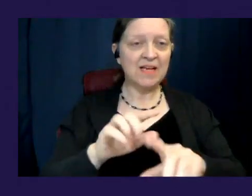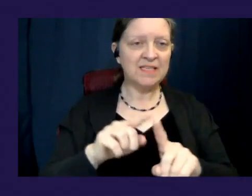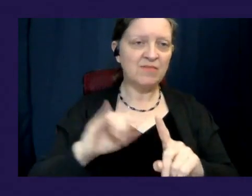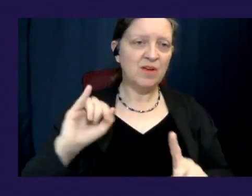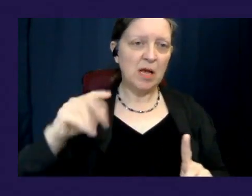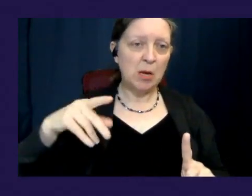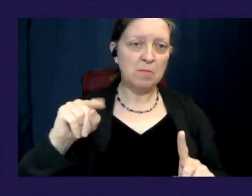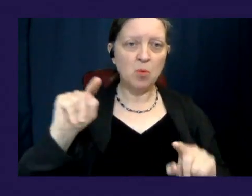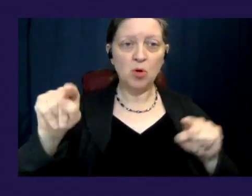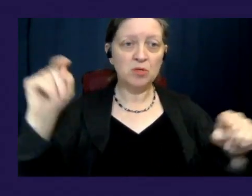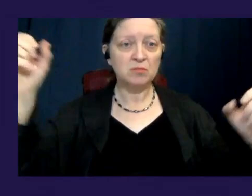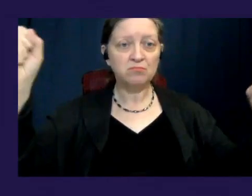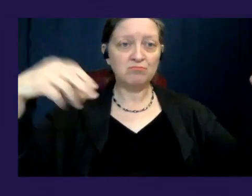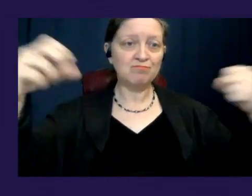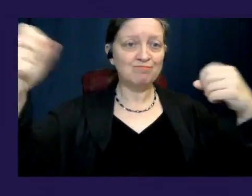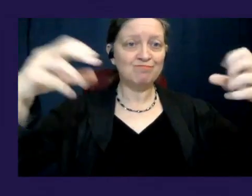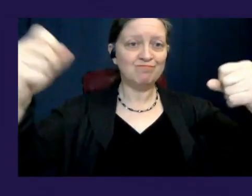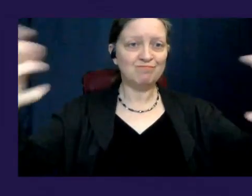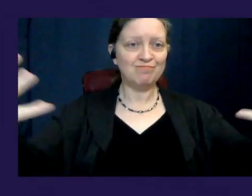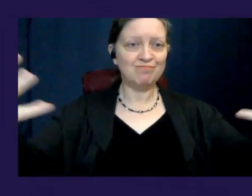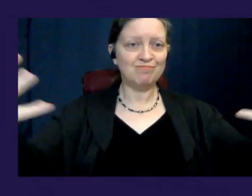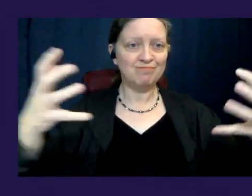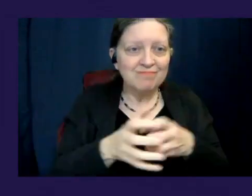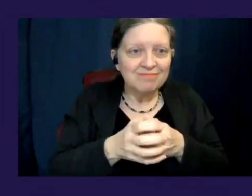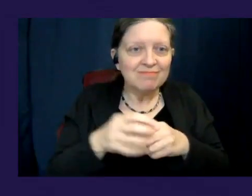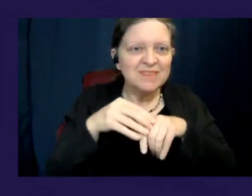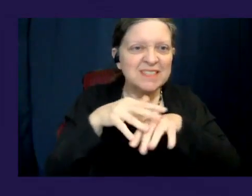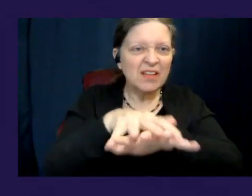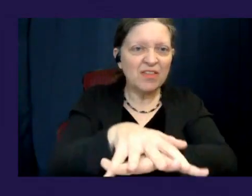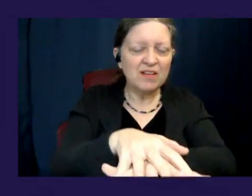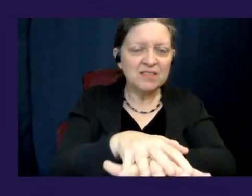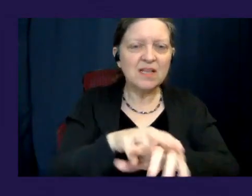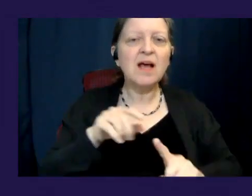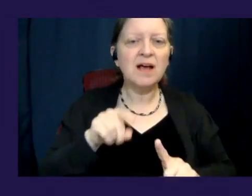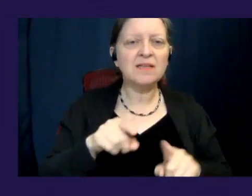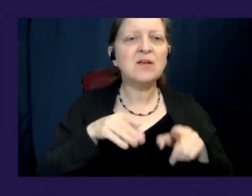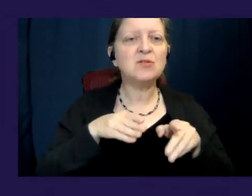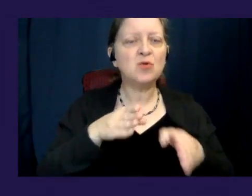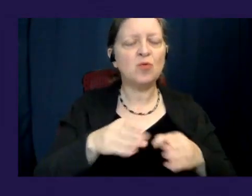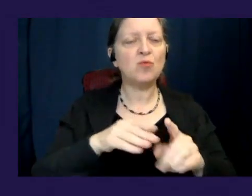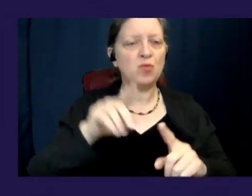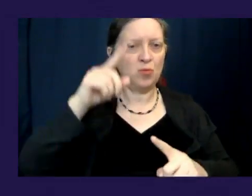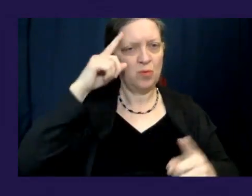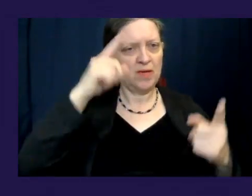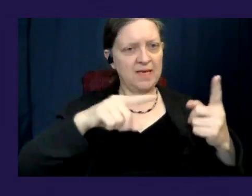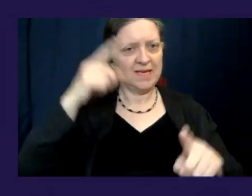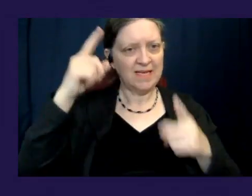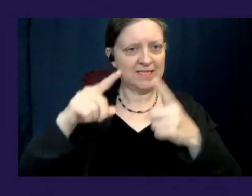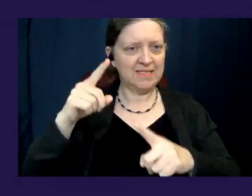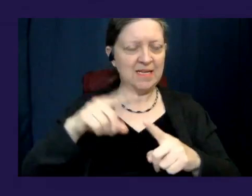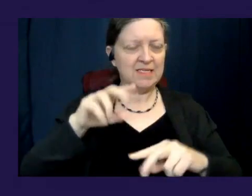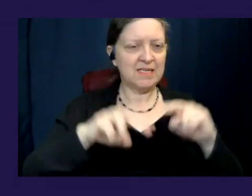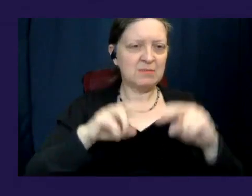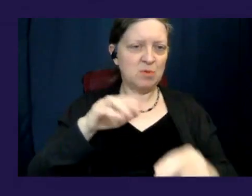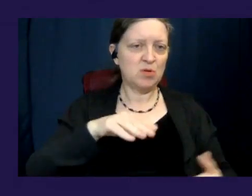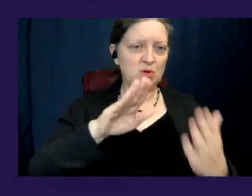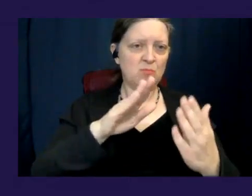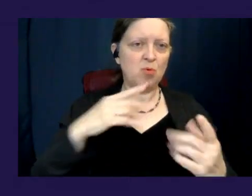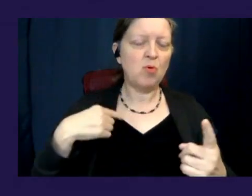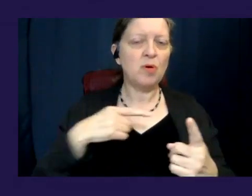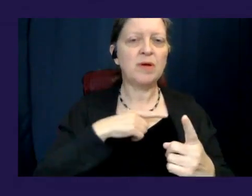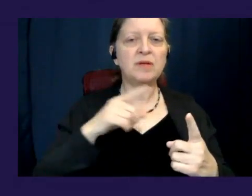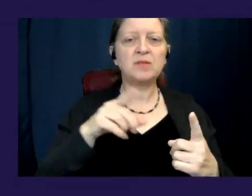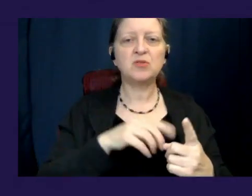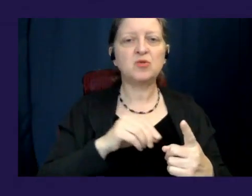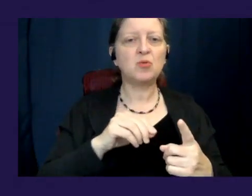through this consensus building approach, we adapted and created a threat classification